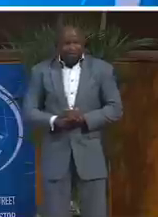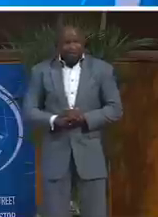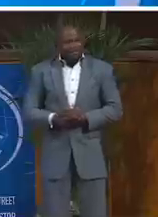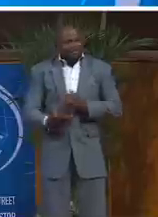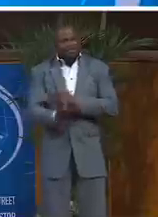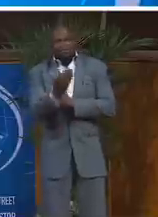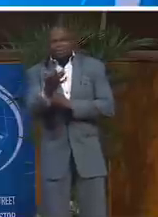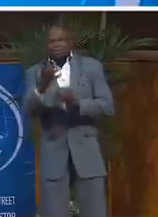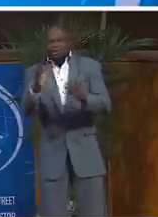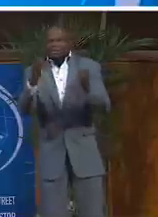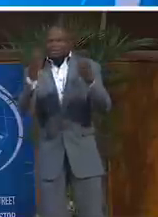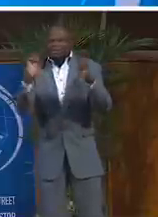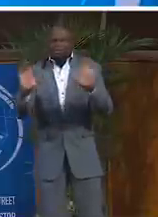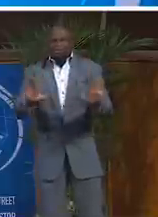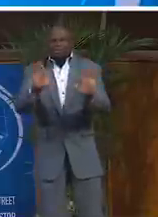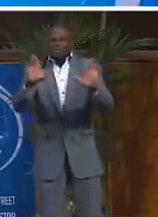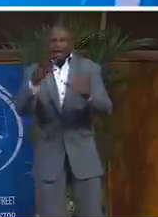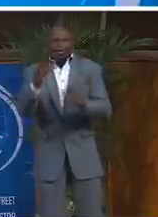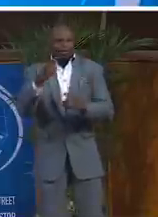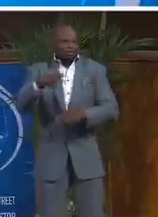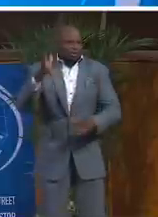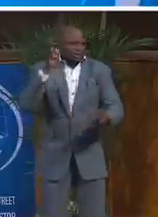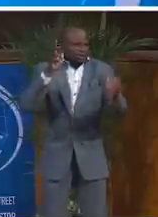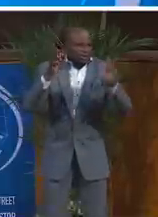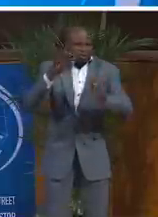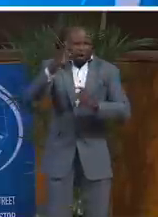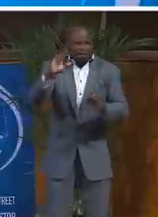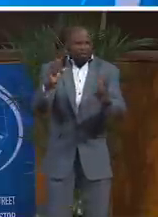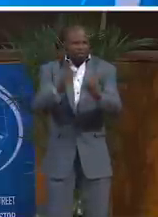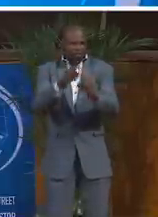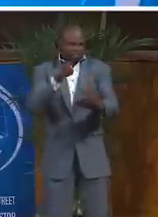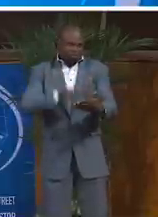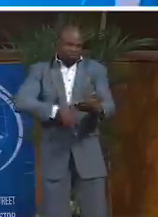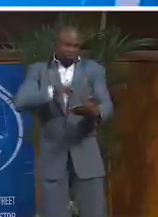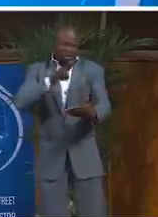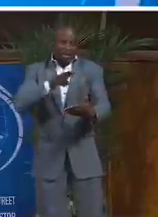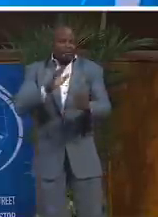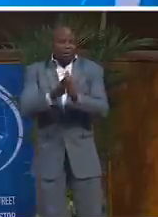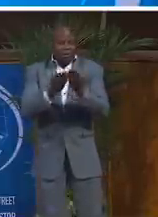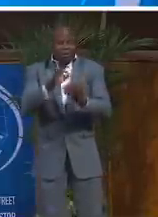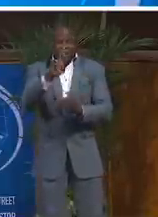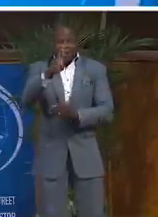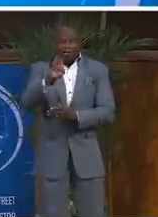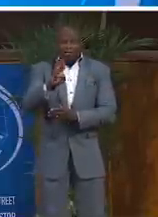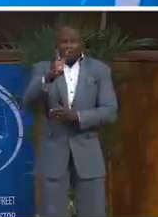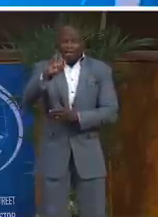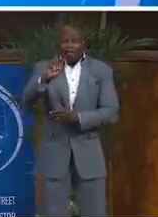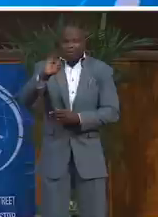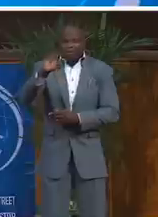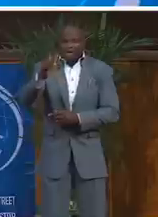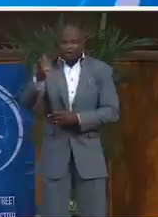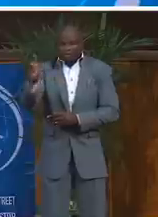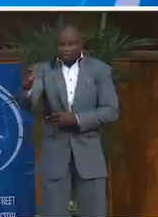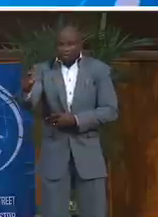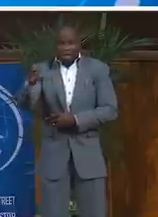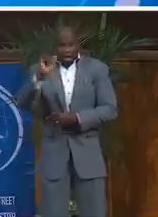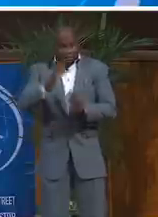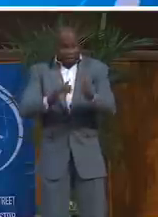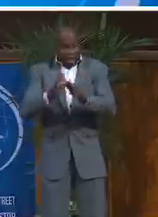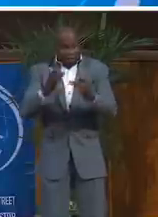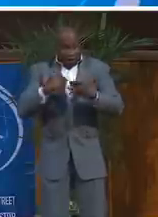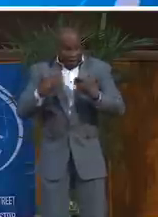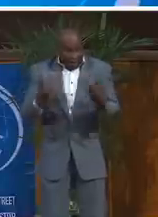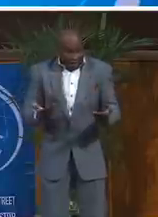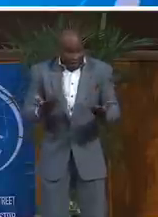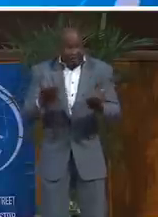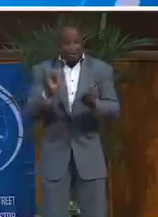This morning on this Easter Sunday, I want you to hear the reading of the word of God from the book of Revelation. If you've got your Bible in your hand or